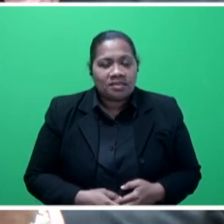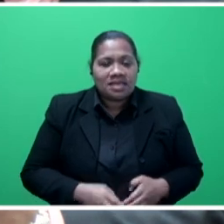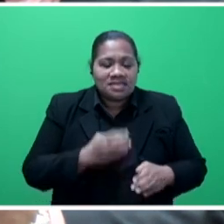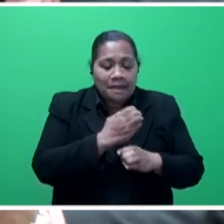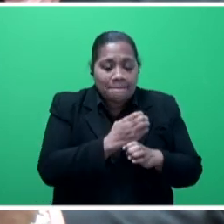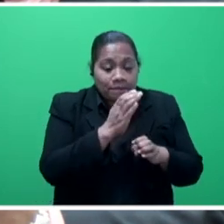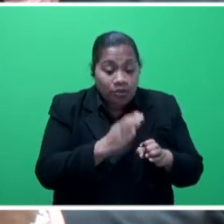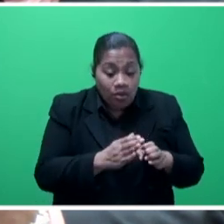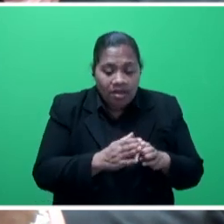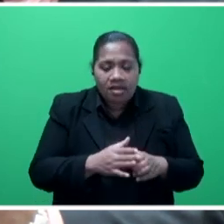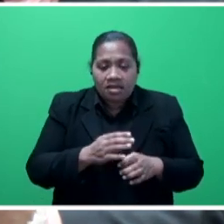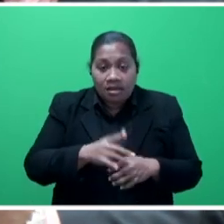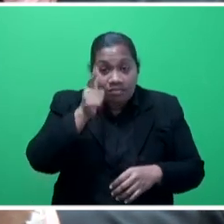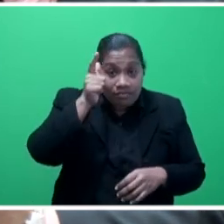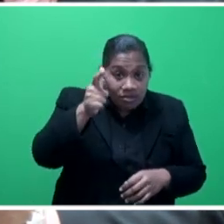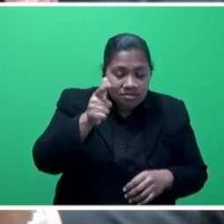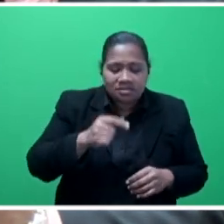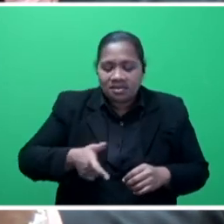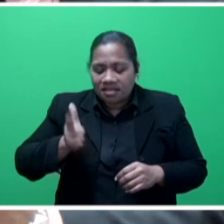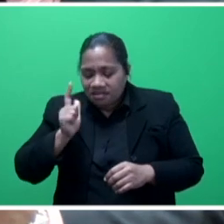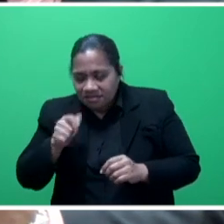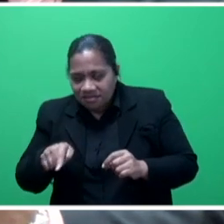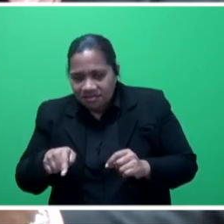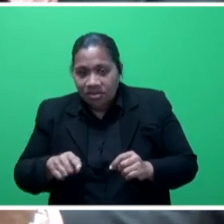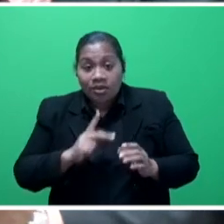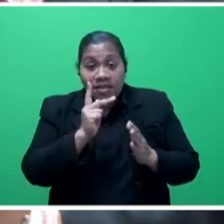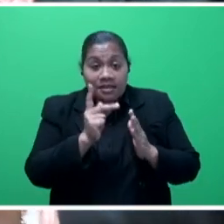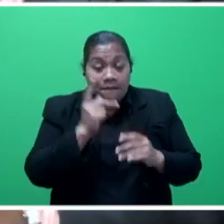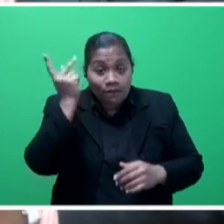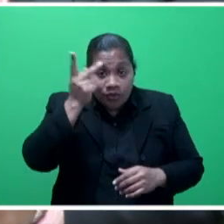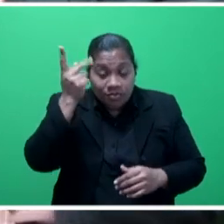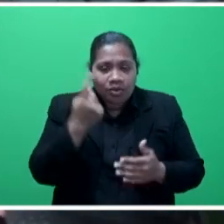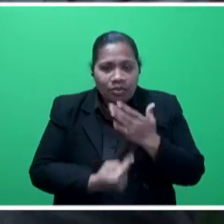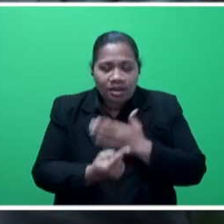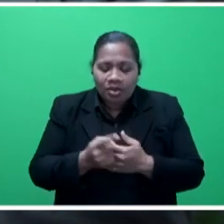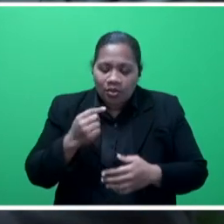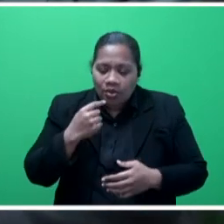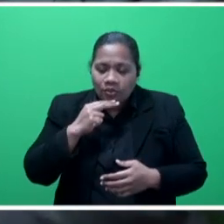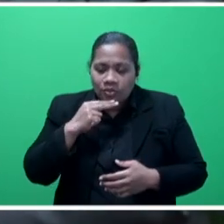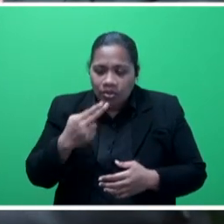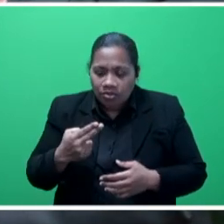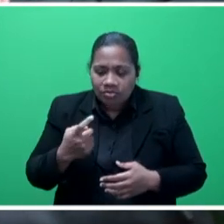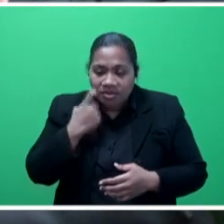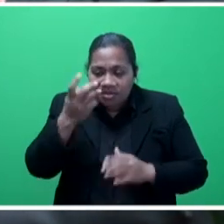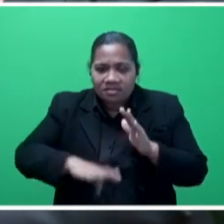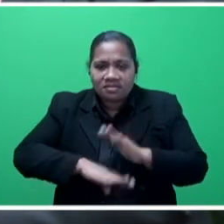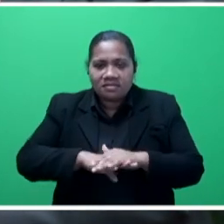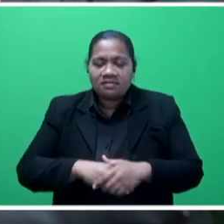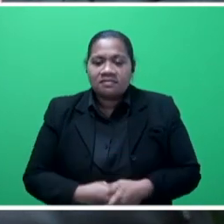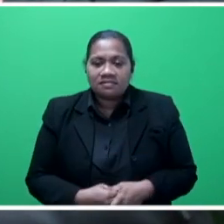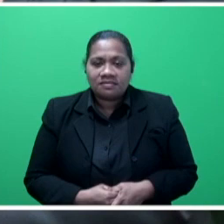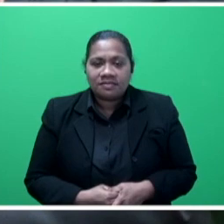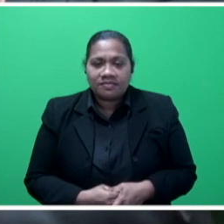discussion where the principals were told to be vigilant because of the complaints being received from the school